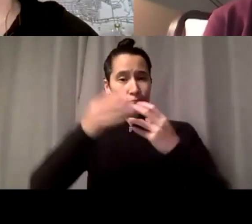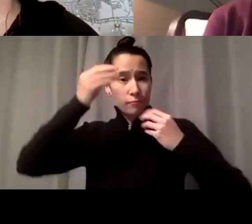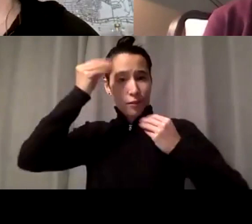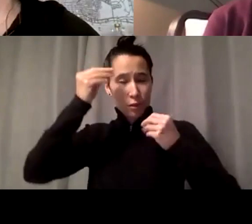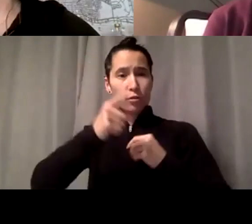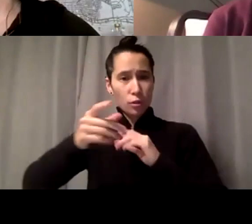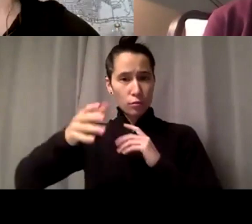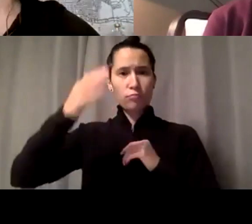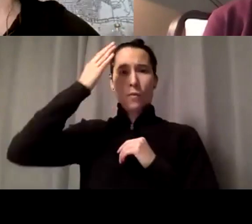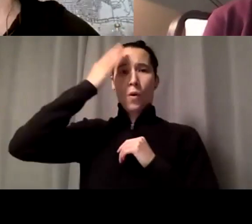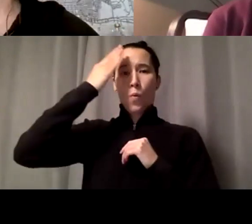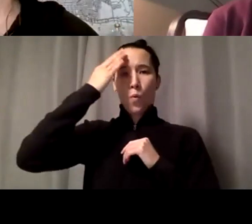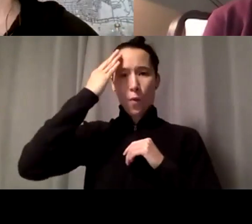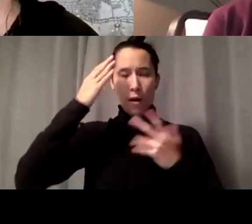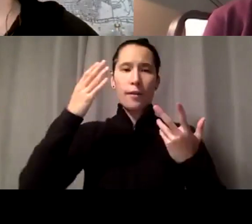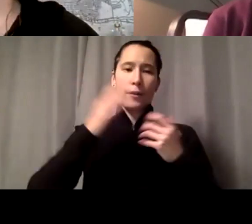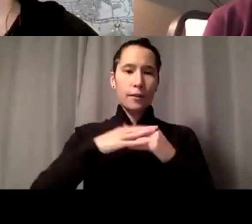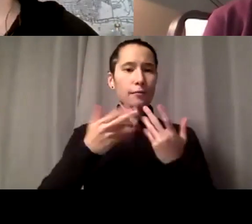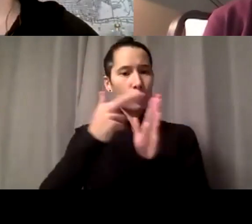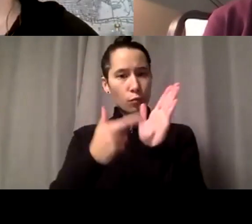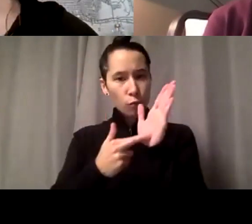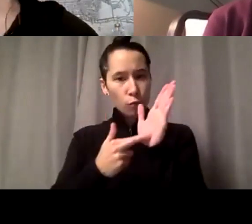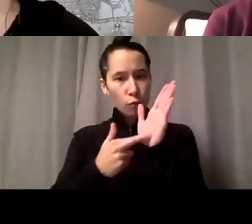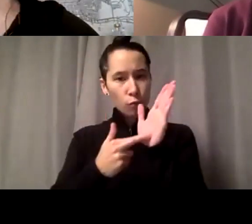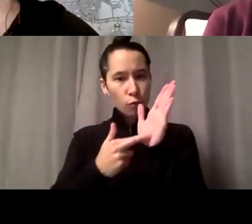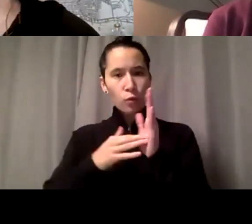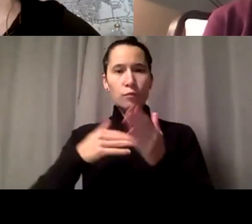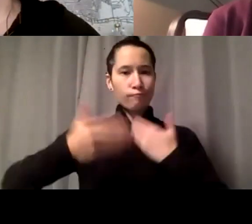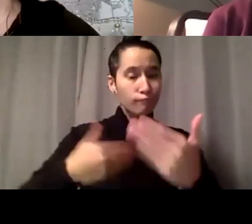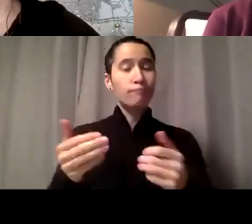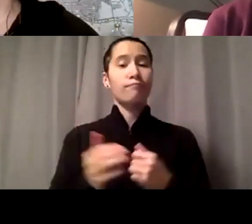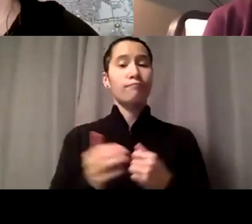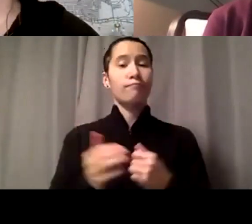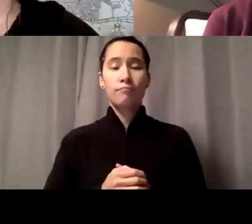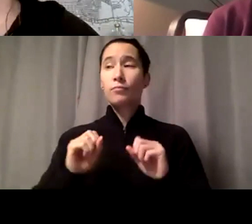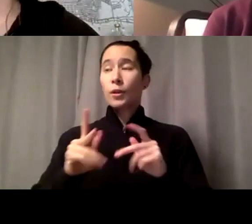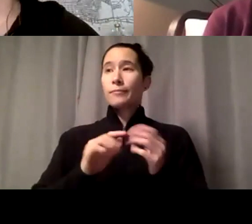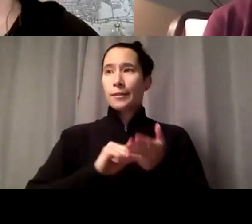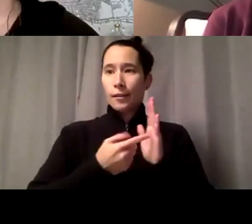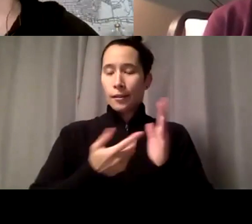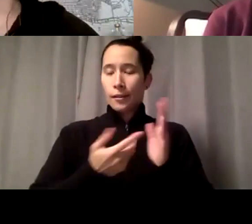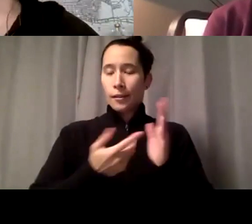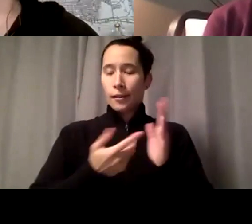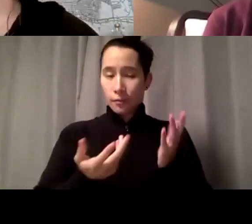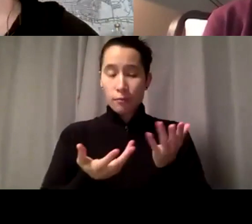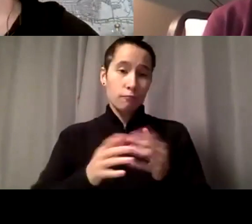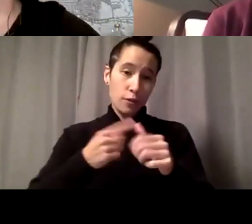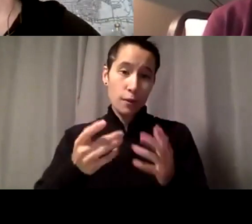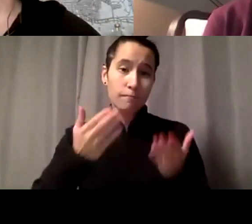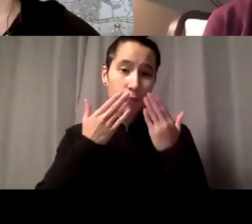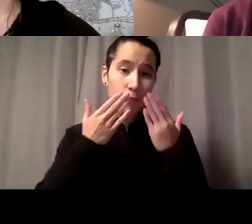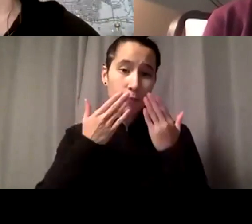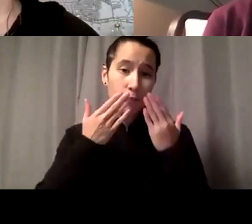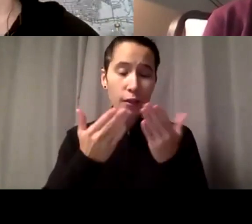possible. So where do I want to start? First of all, I want to thank you for your incredible leadership, your passion, and your concern